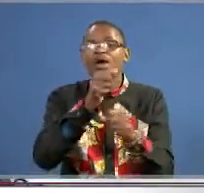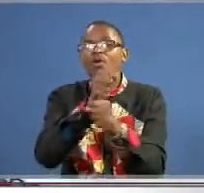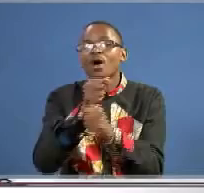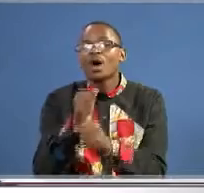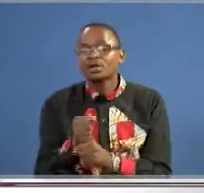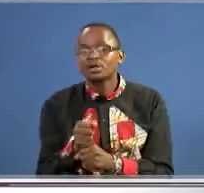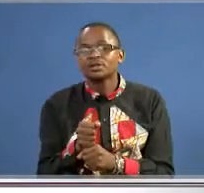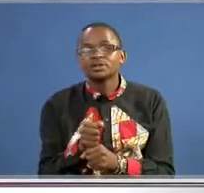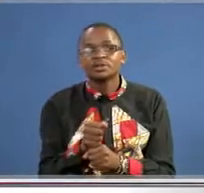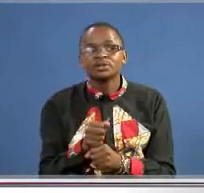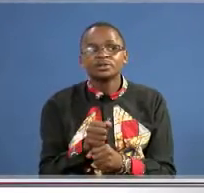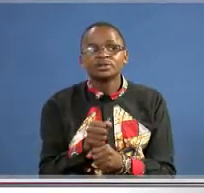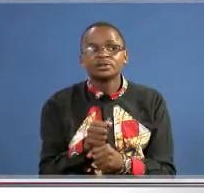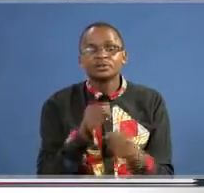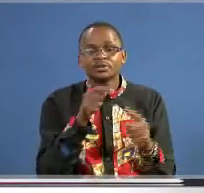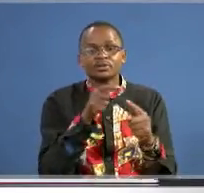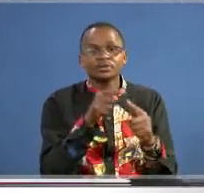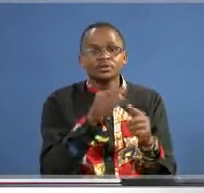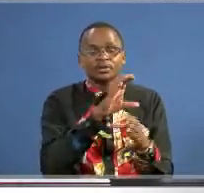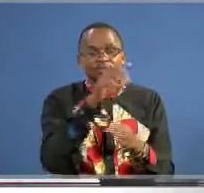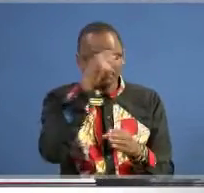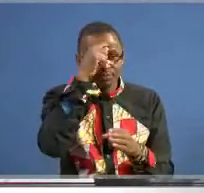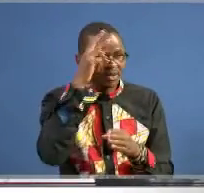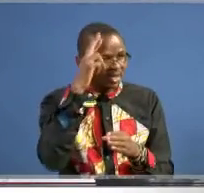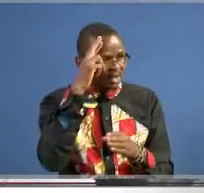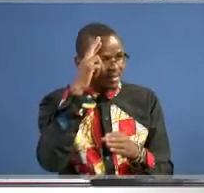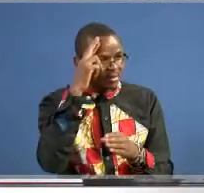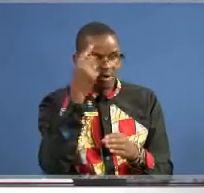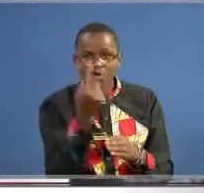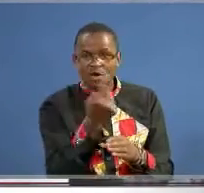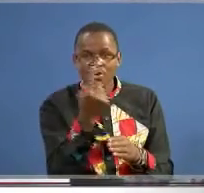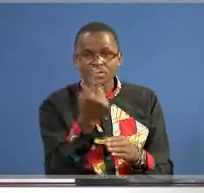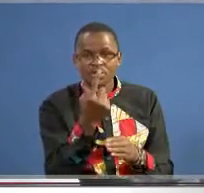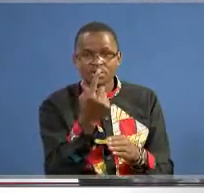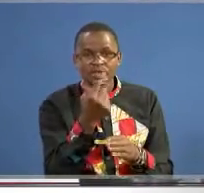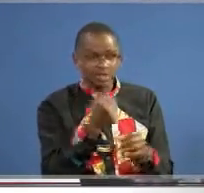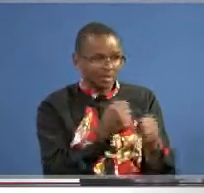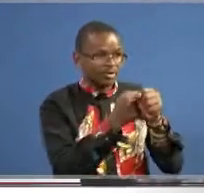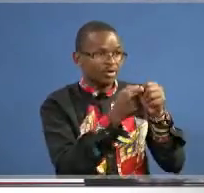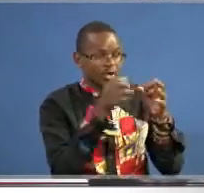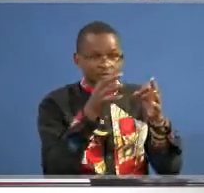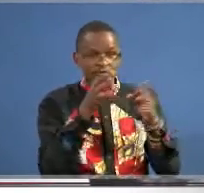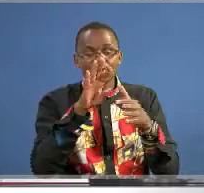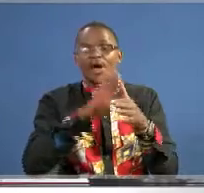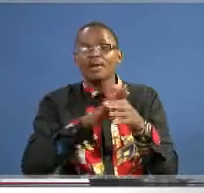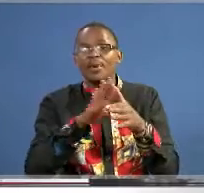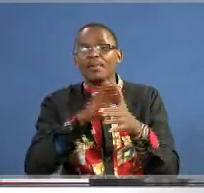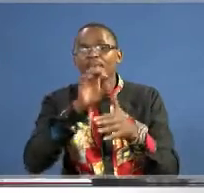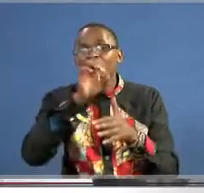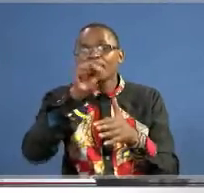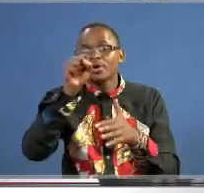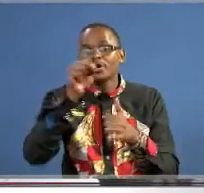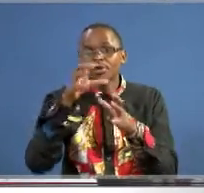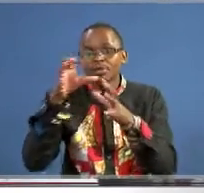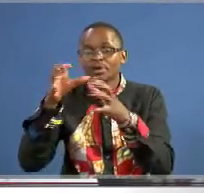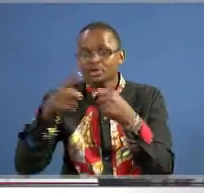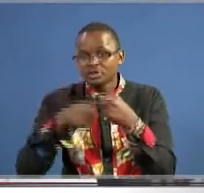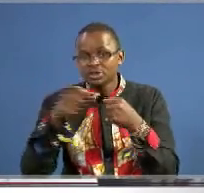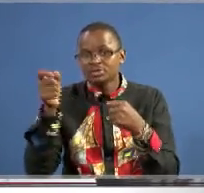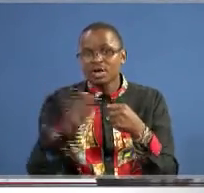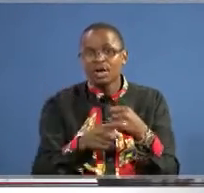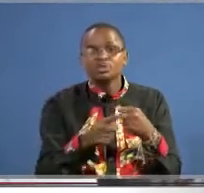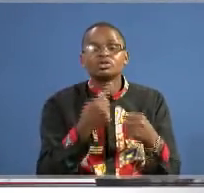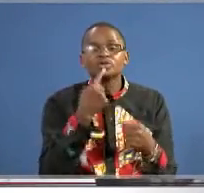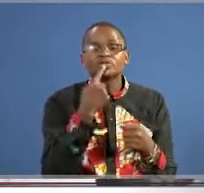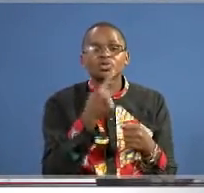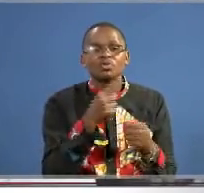very detrimental to the political careers, because remember, you can only run if you've been a member of a political party for up to 6 months.